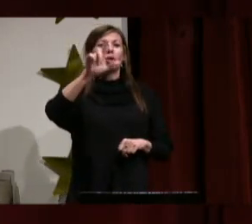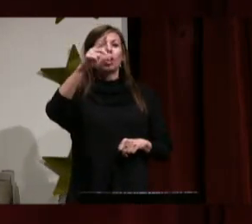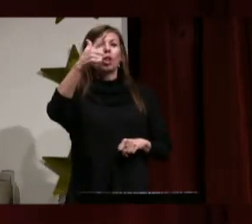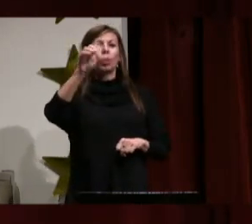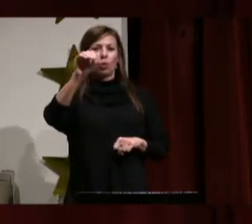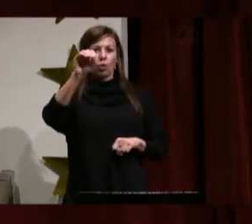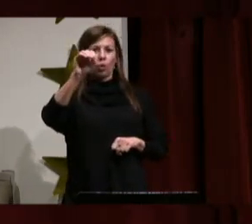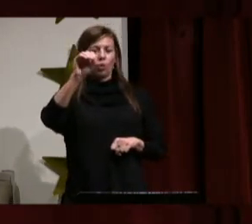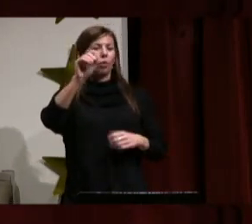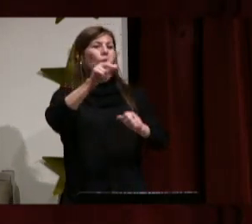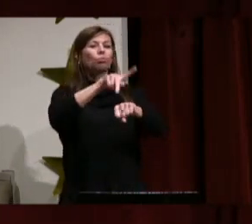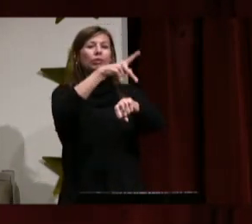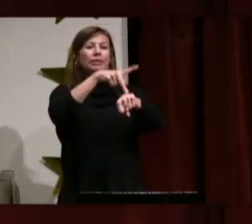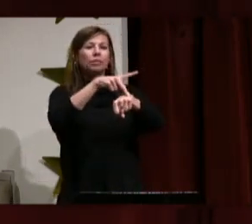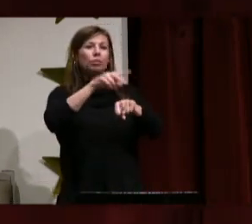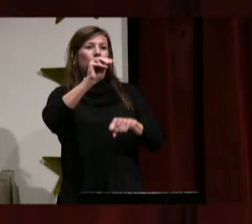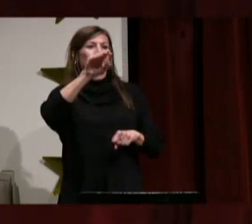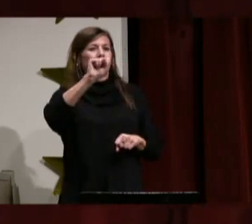Miss Jamie Lugo.